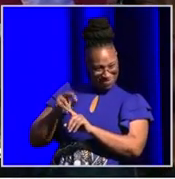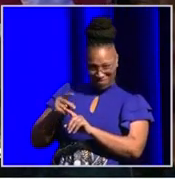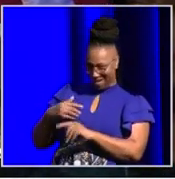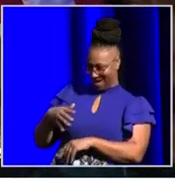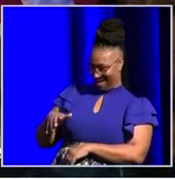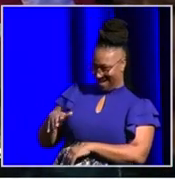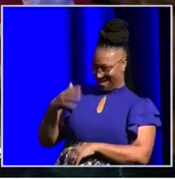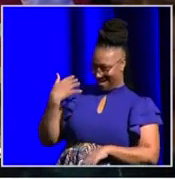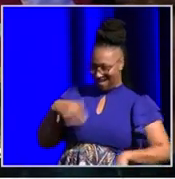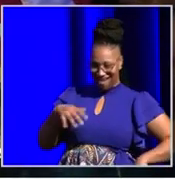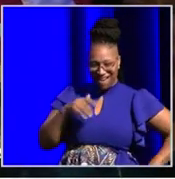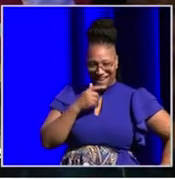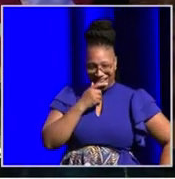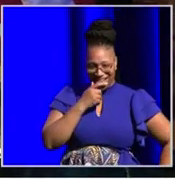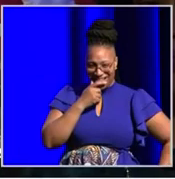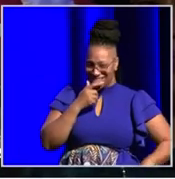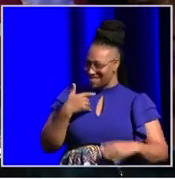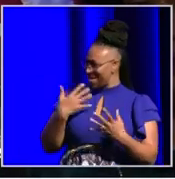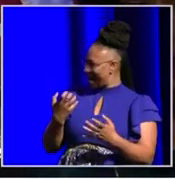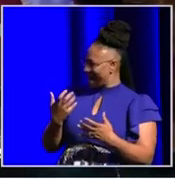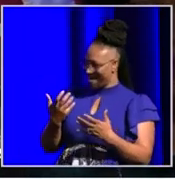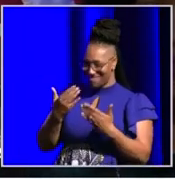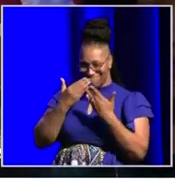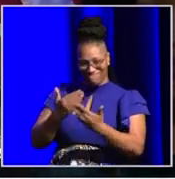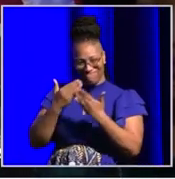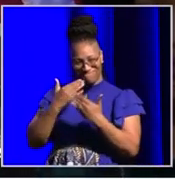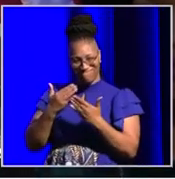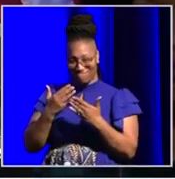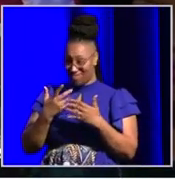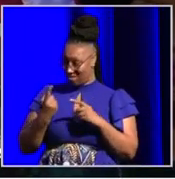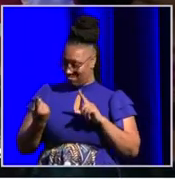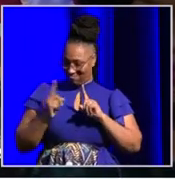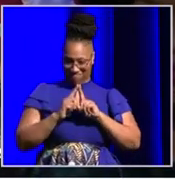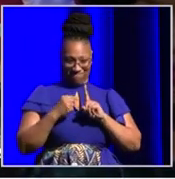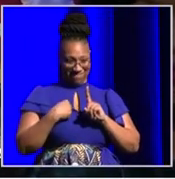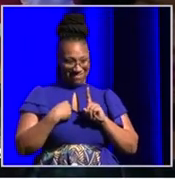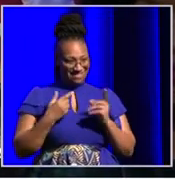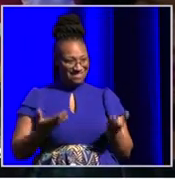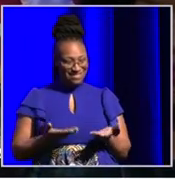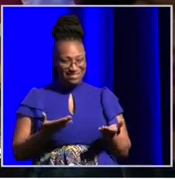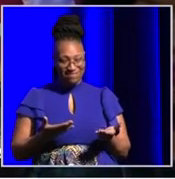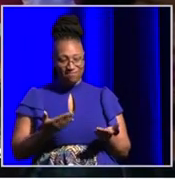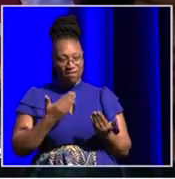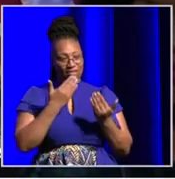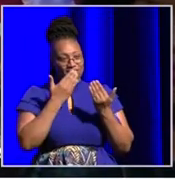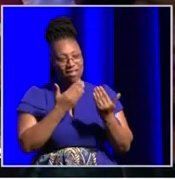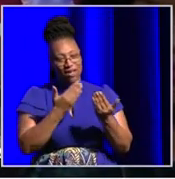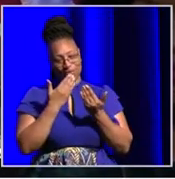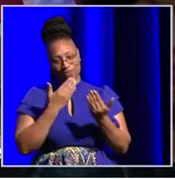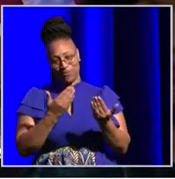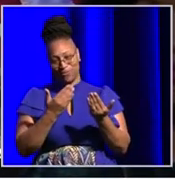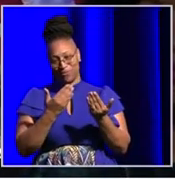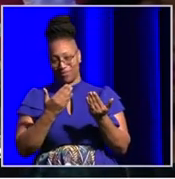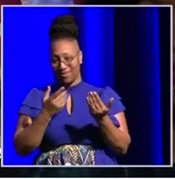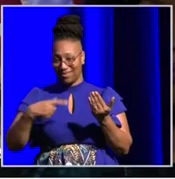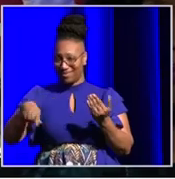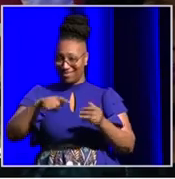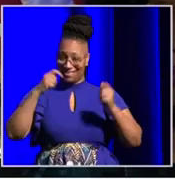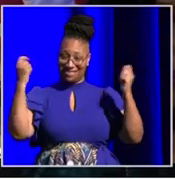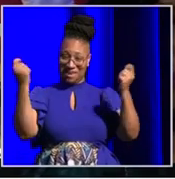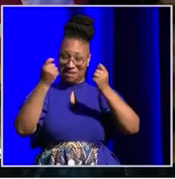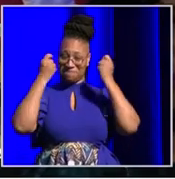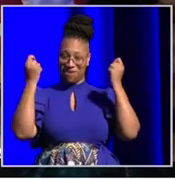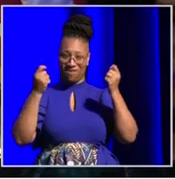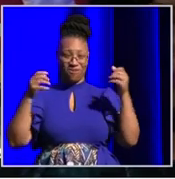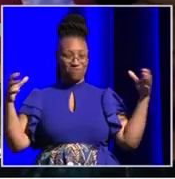Thank you for standing with me. It is significant that today's ceremony is an opportunity to remind